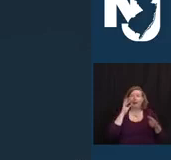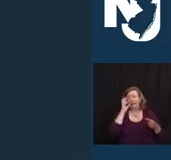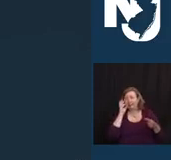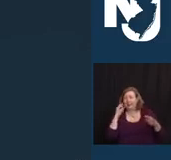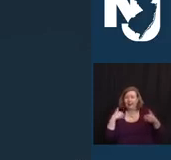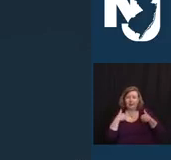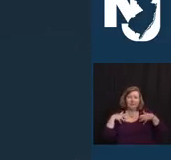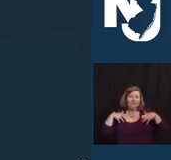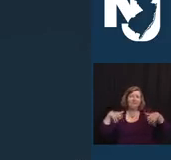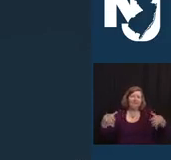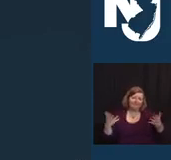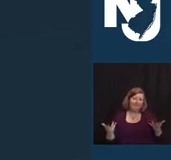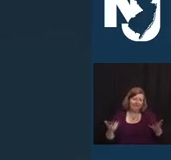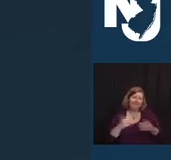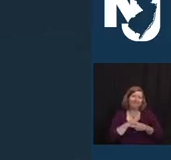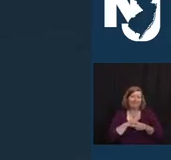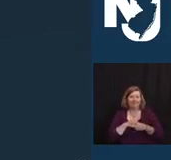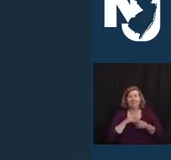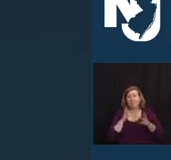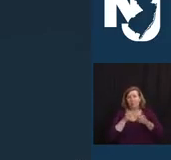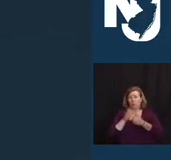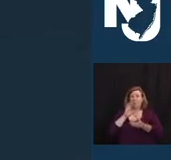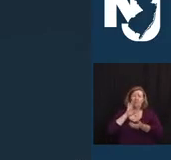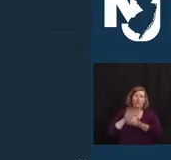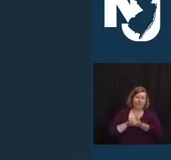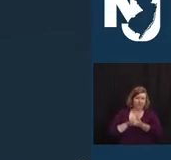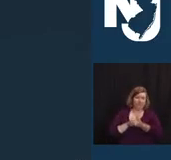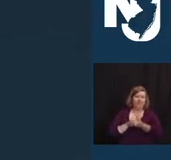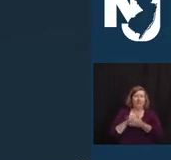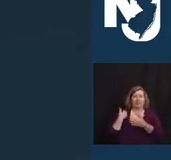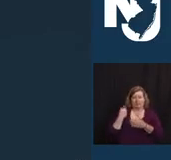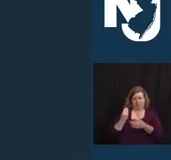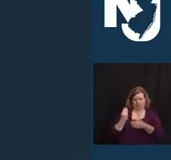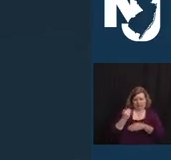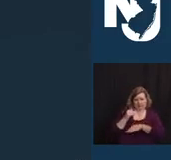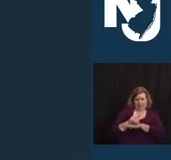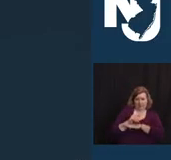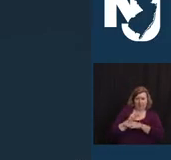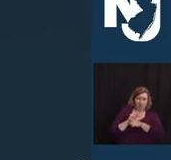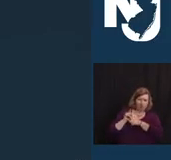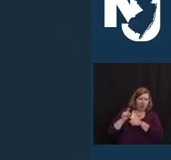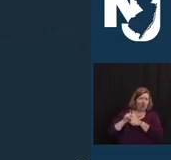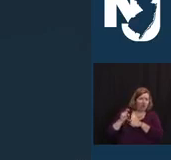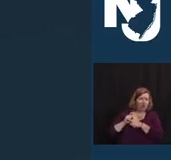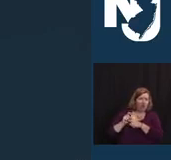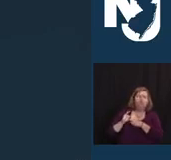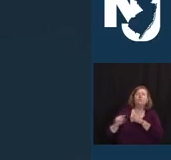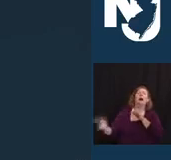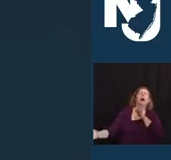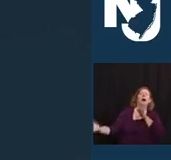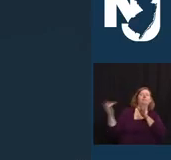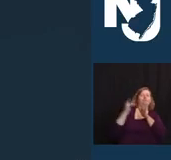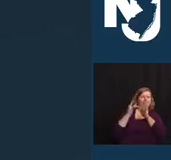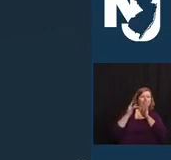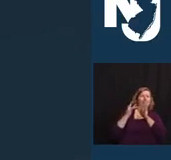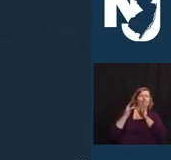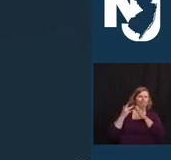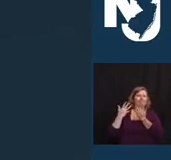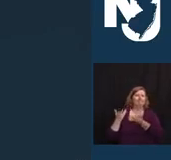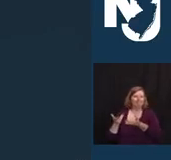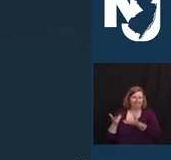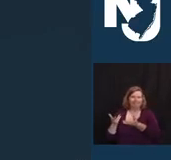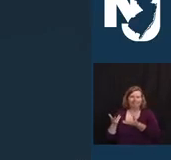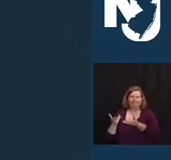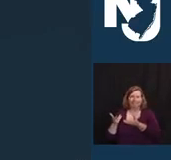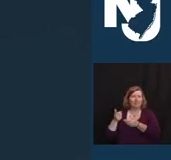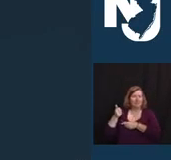to Aliyah, his wife, on Monday night because I had tried her a couple of times. She got back to me later. She's not a